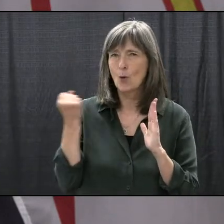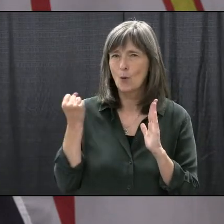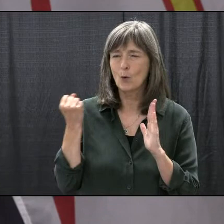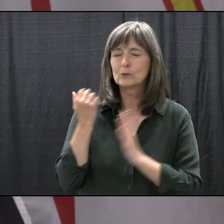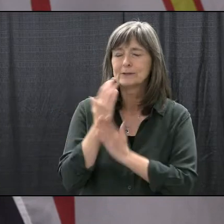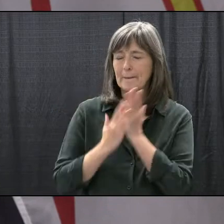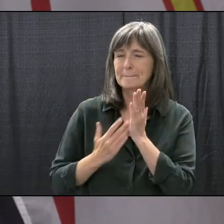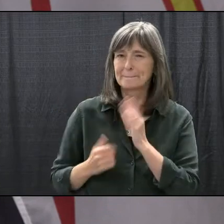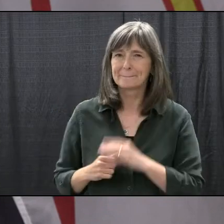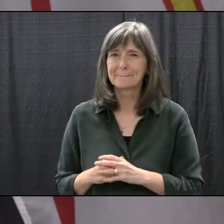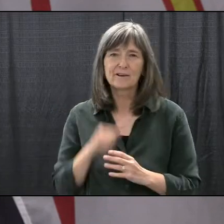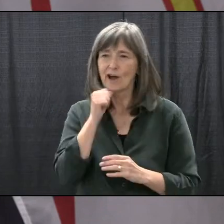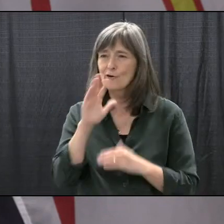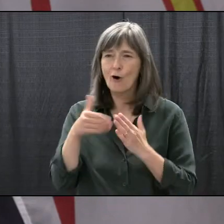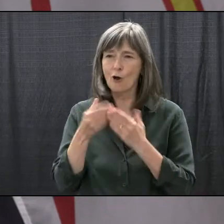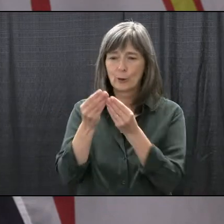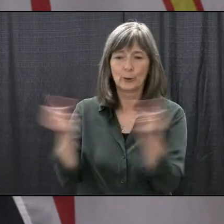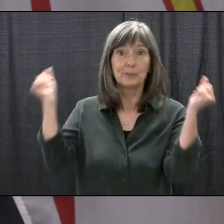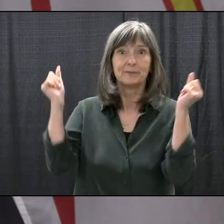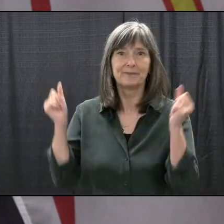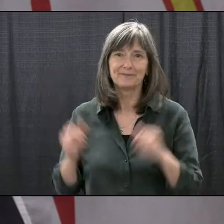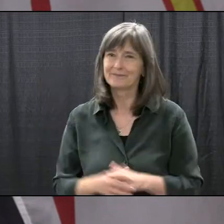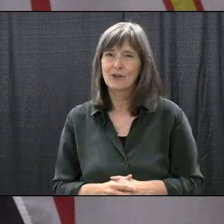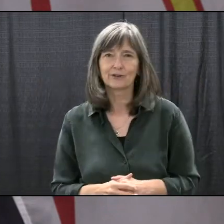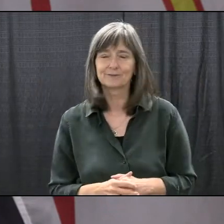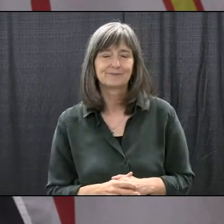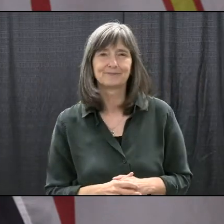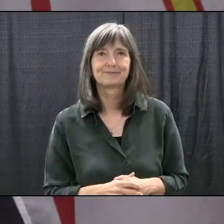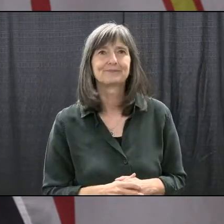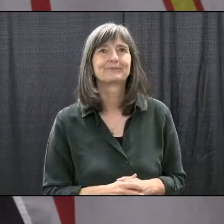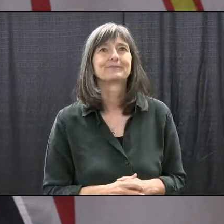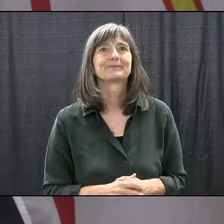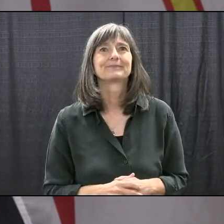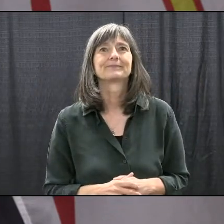So, I think we still need to bear in mind some of those lessons.